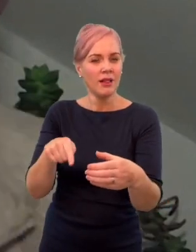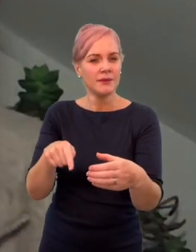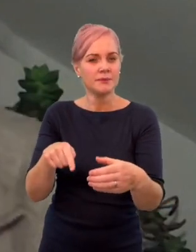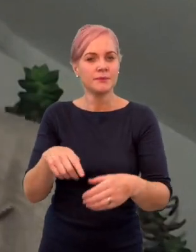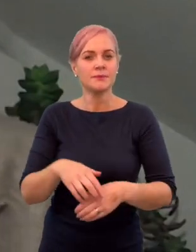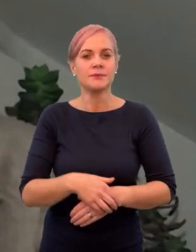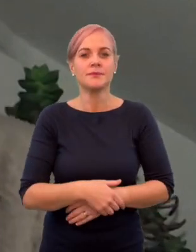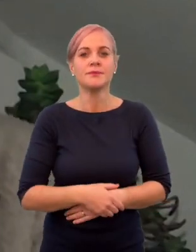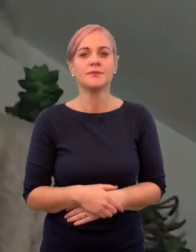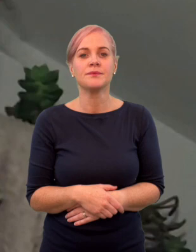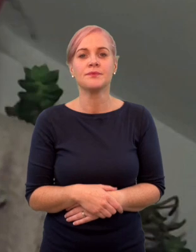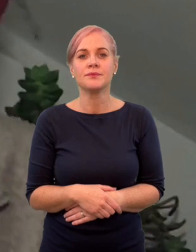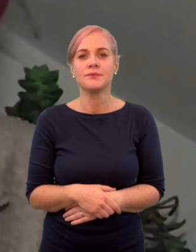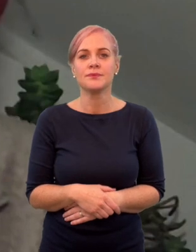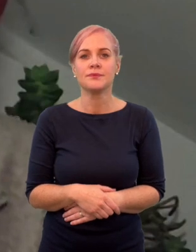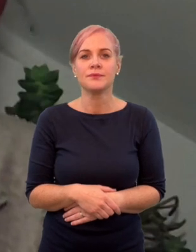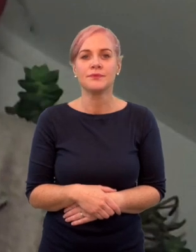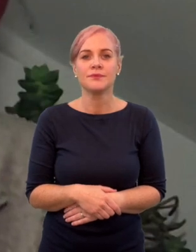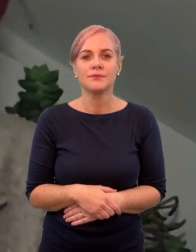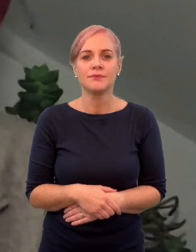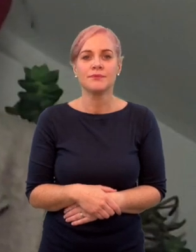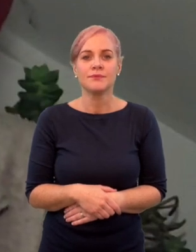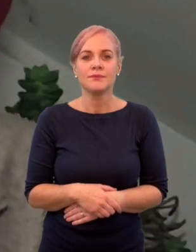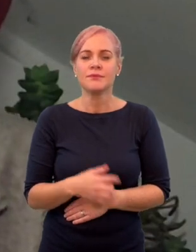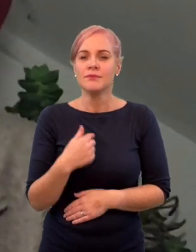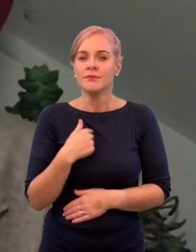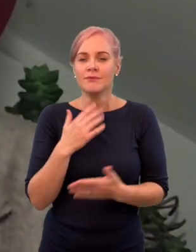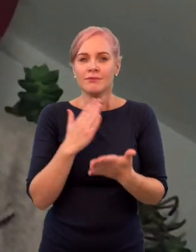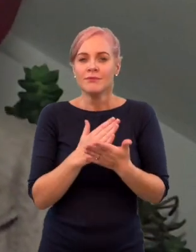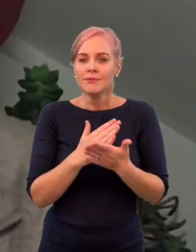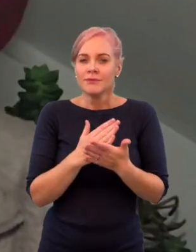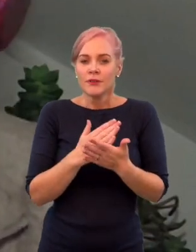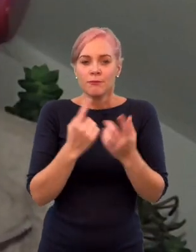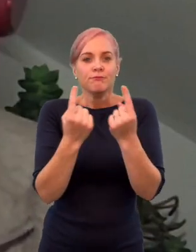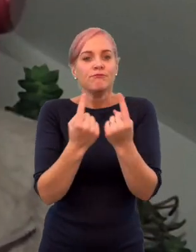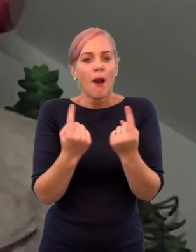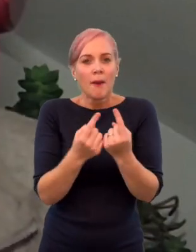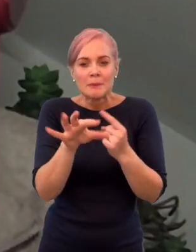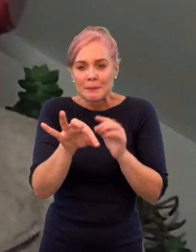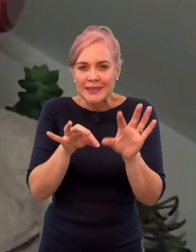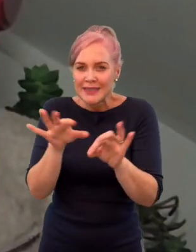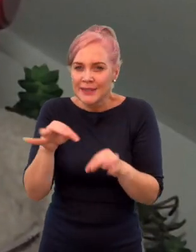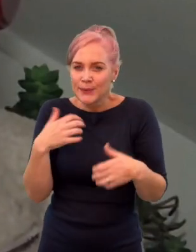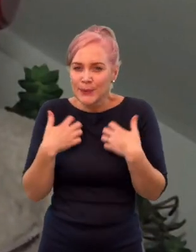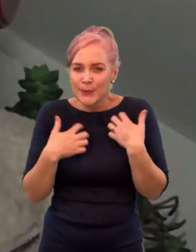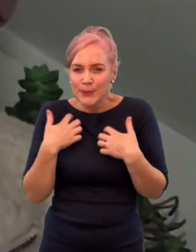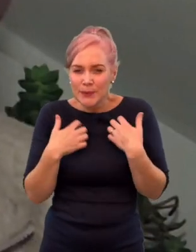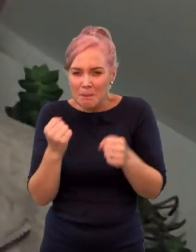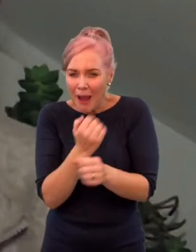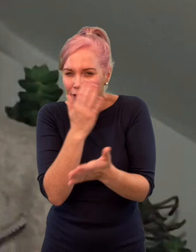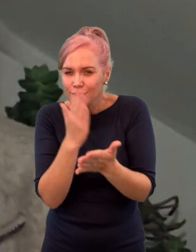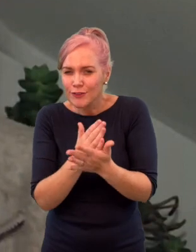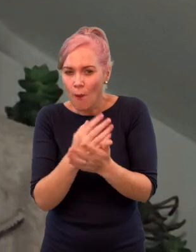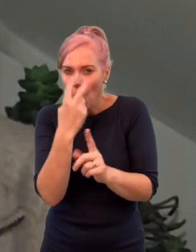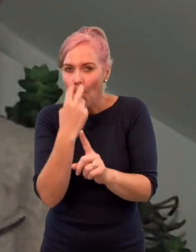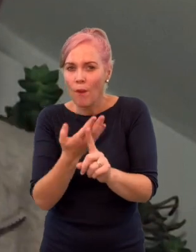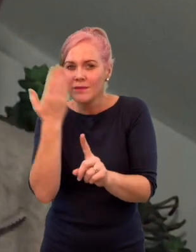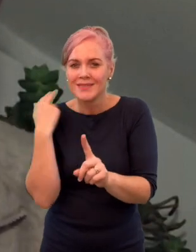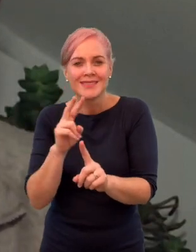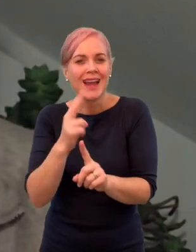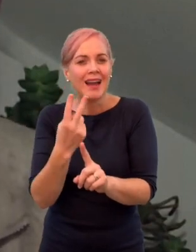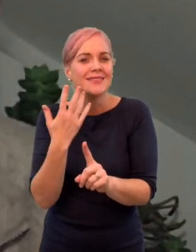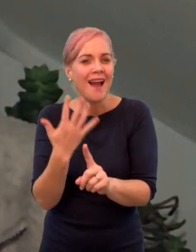a little portable thing. Um, and I was really interested in choosing props that were